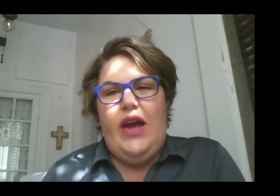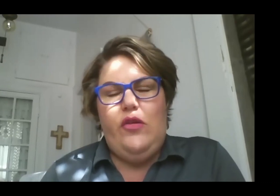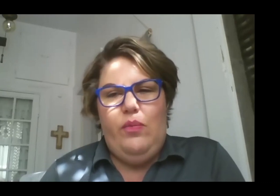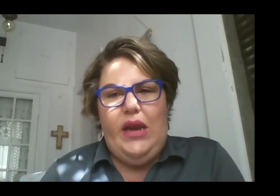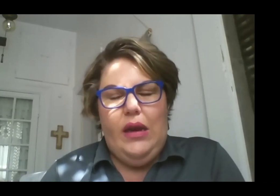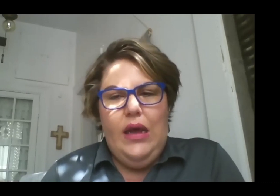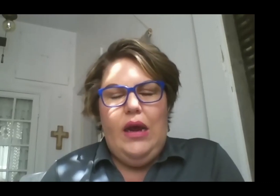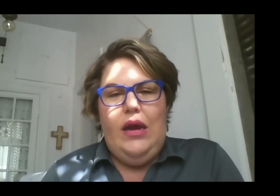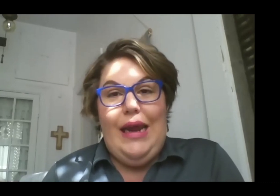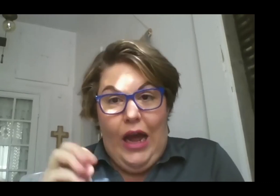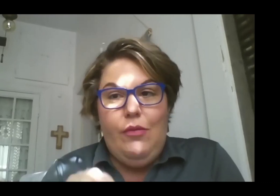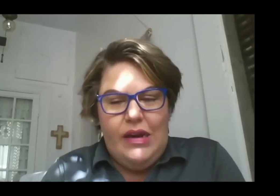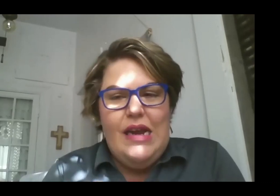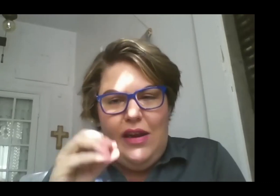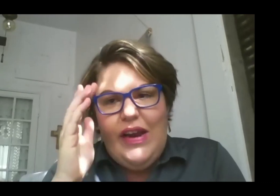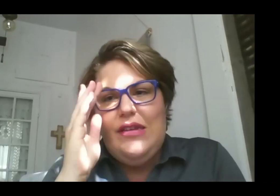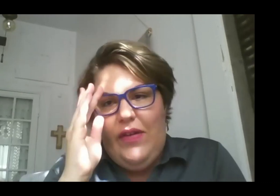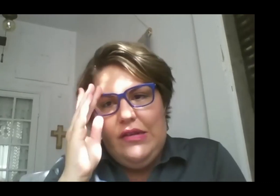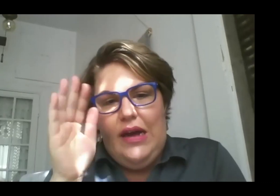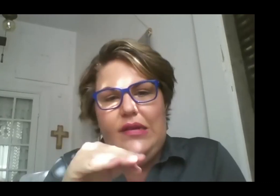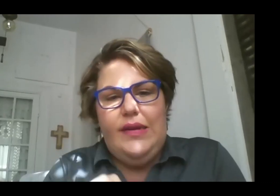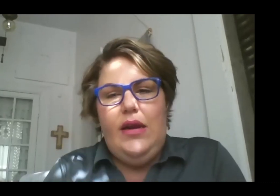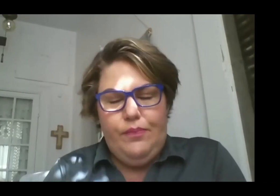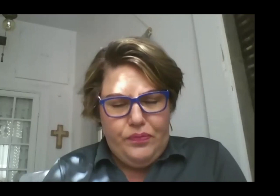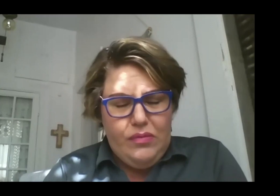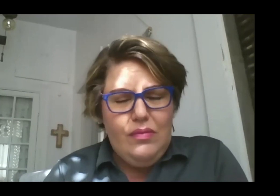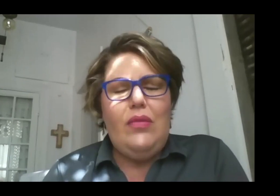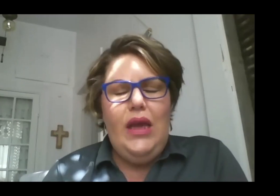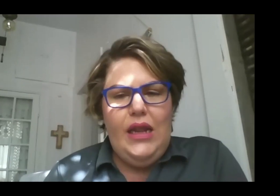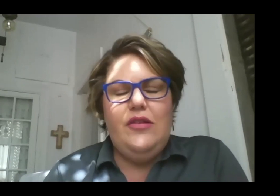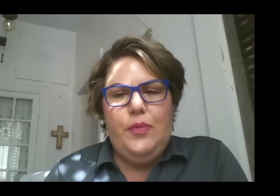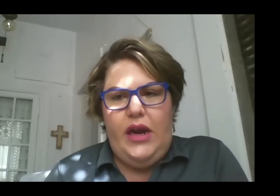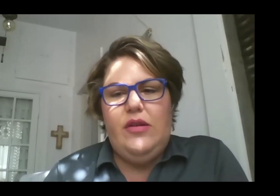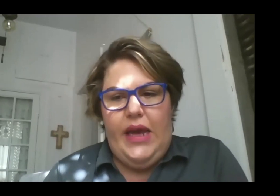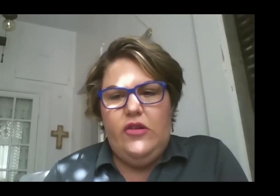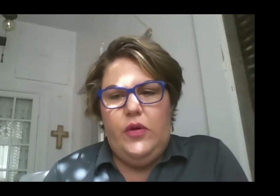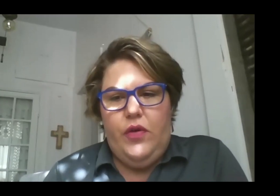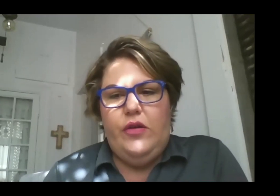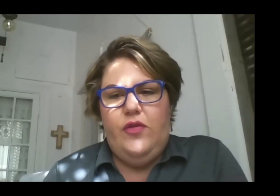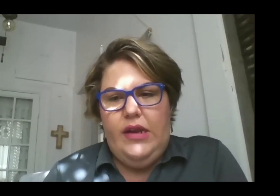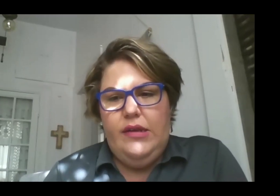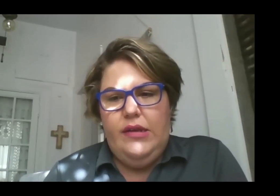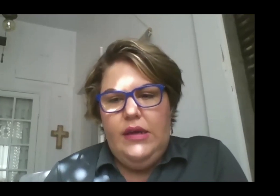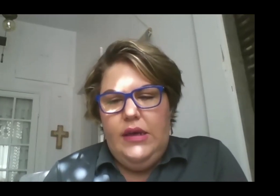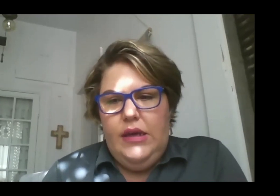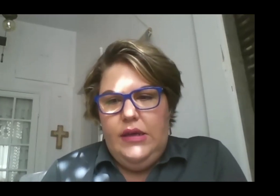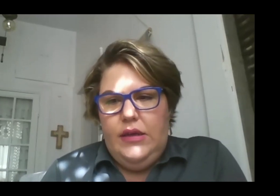would have had to have been on attending face-to-face classes in the spring to be eligible for those